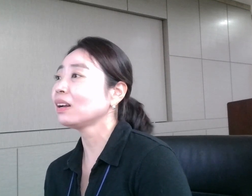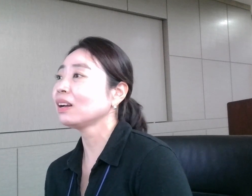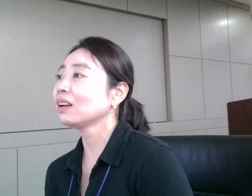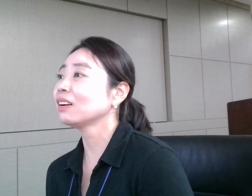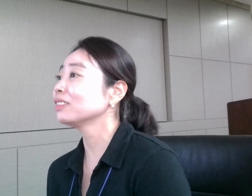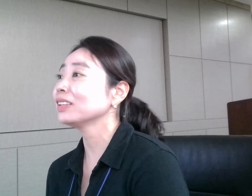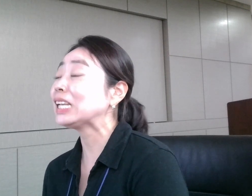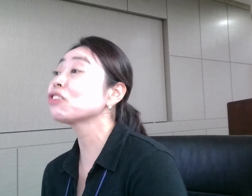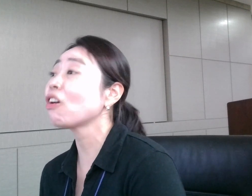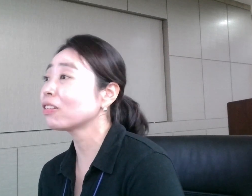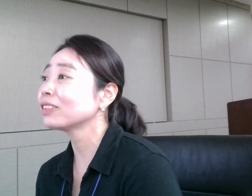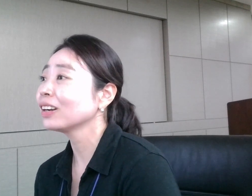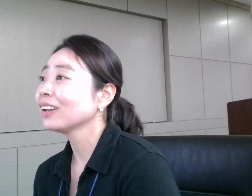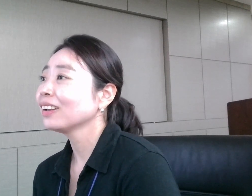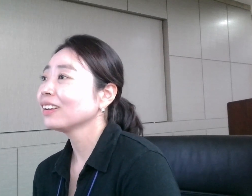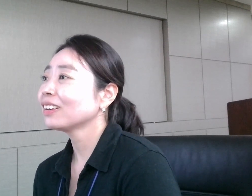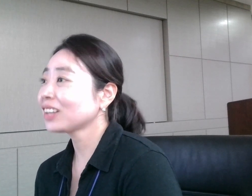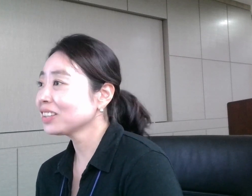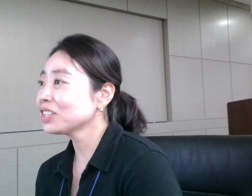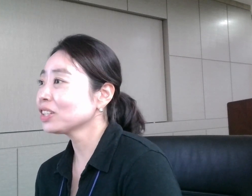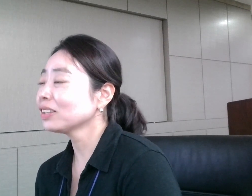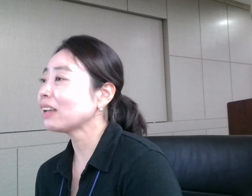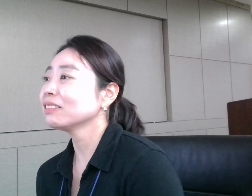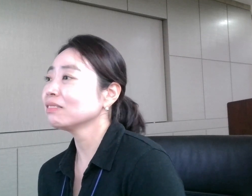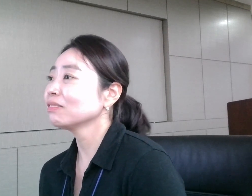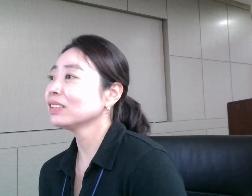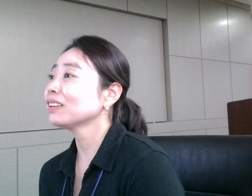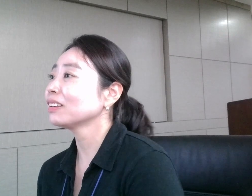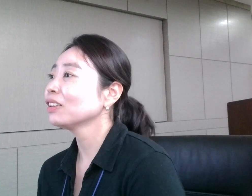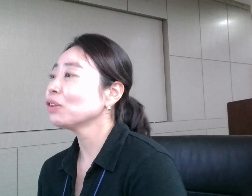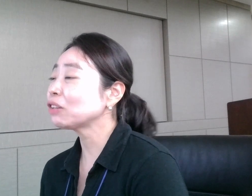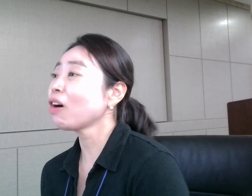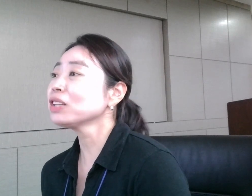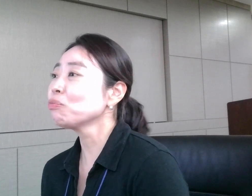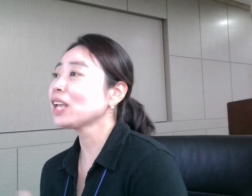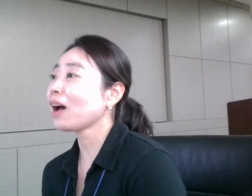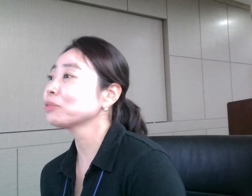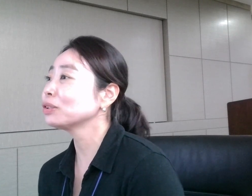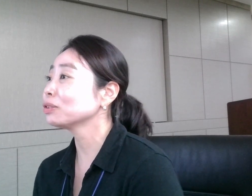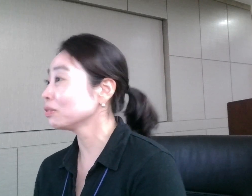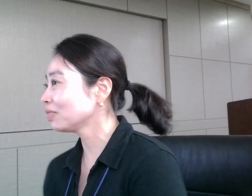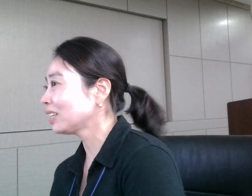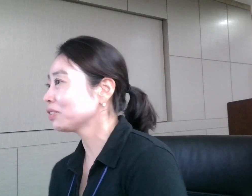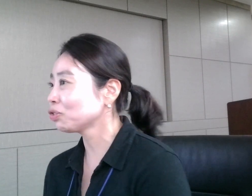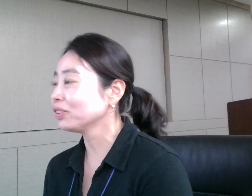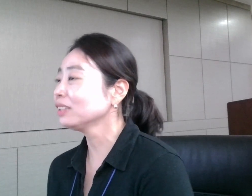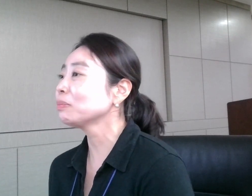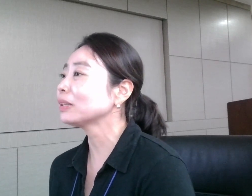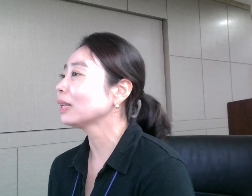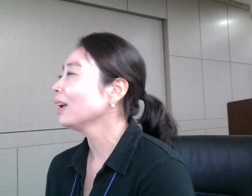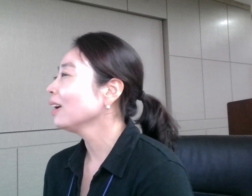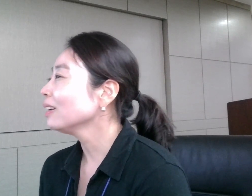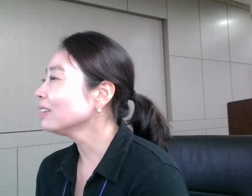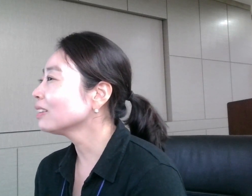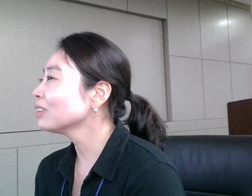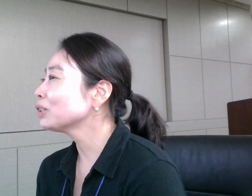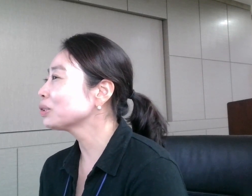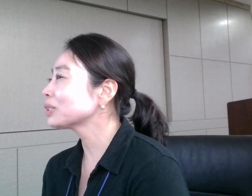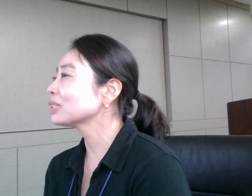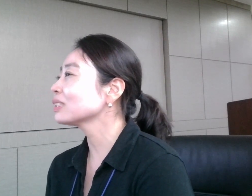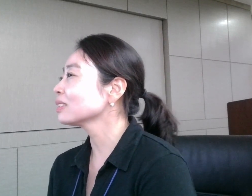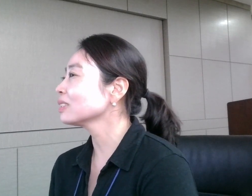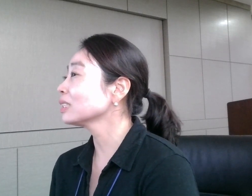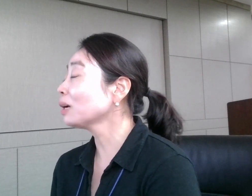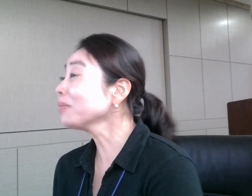be equal condition, and equality we have to treat, but it